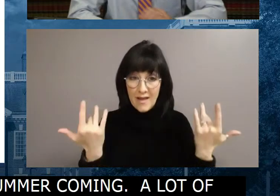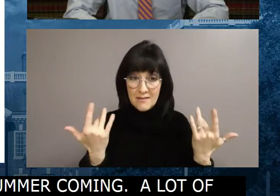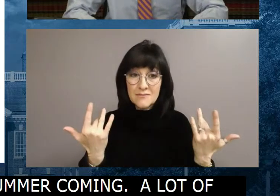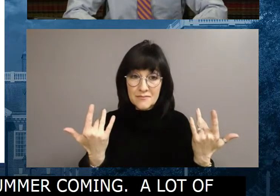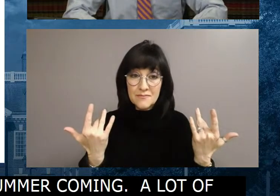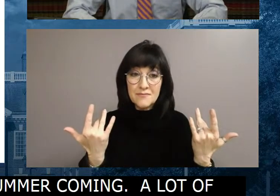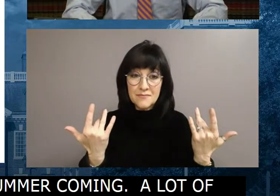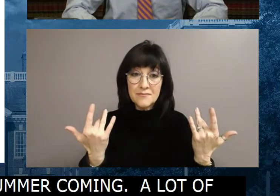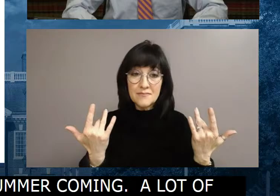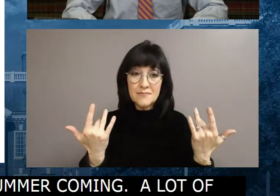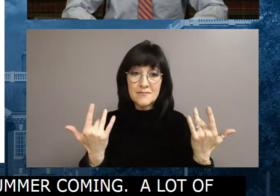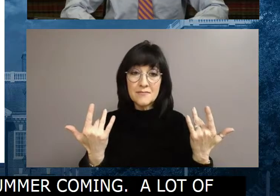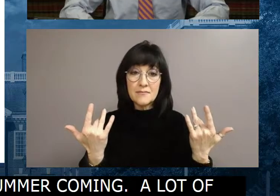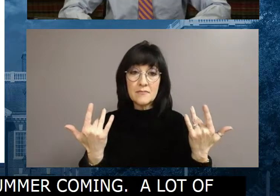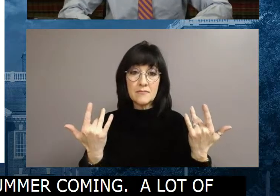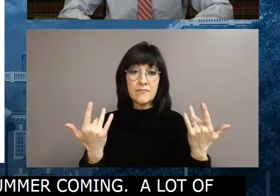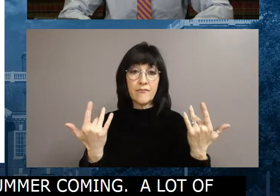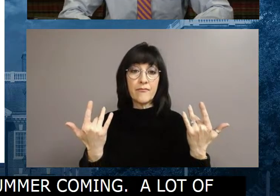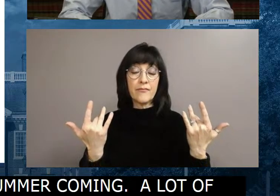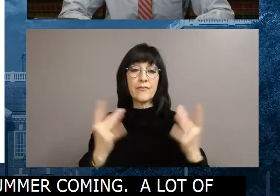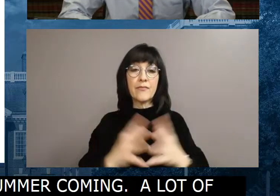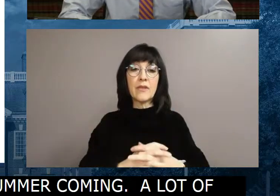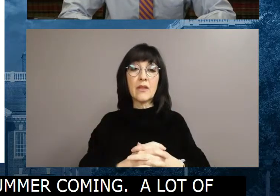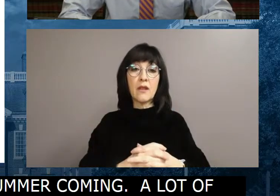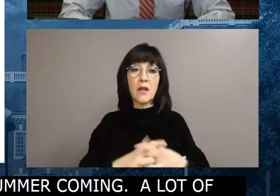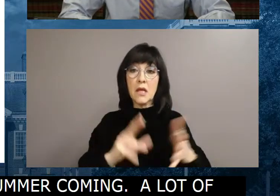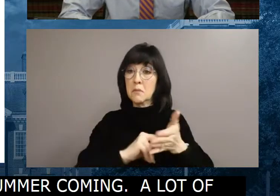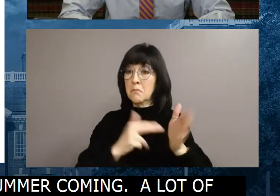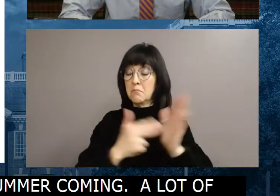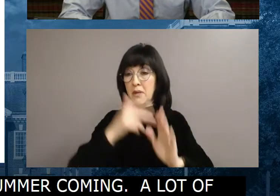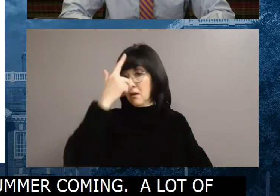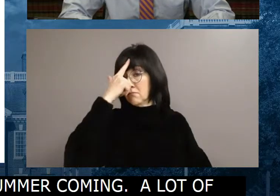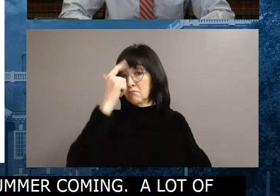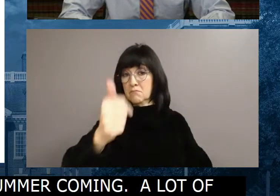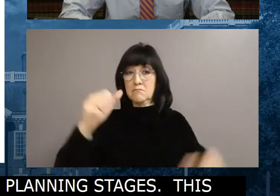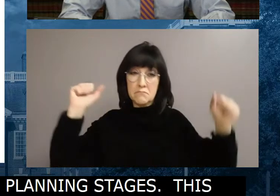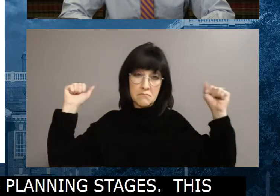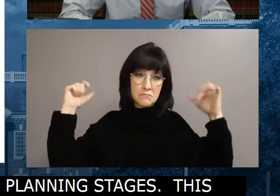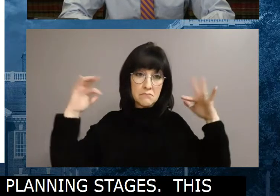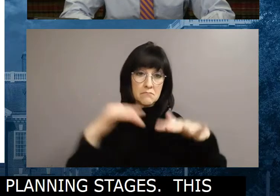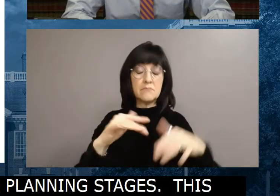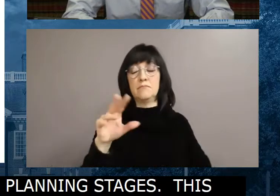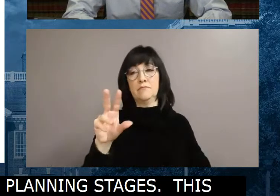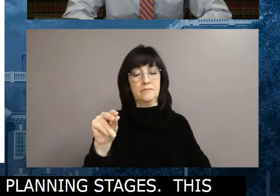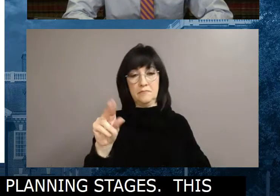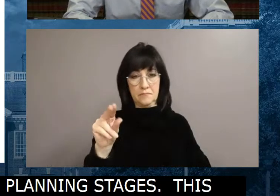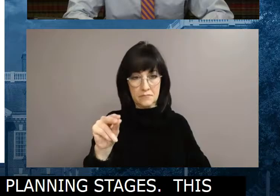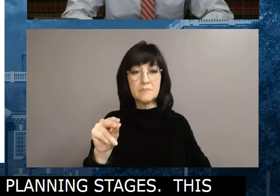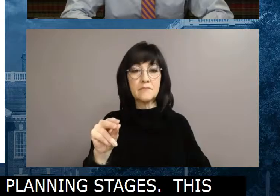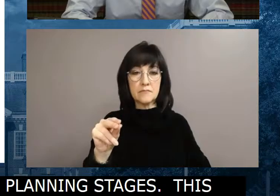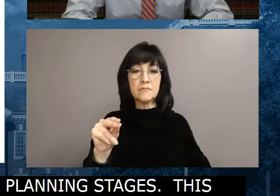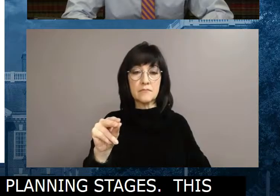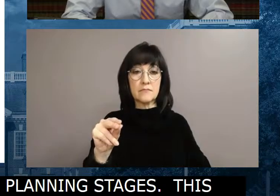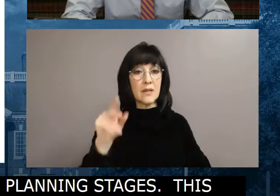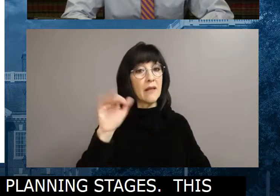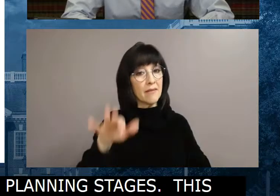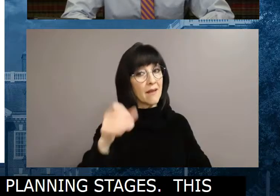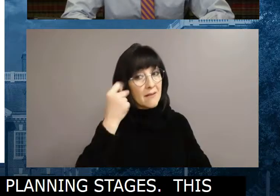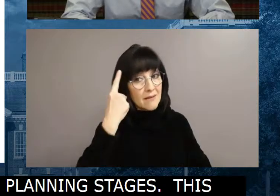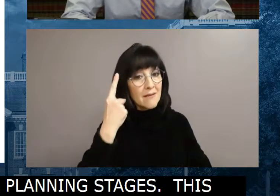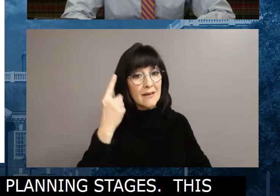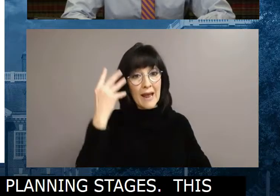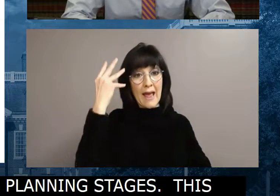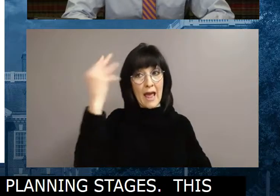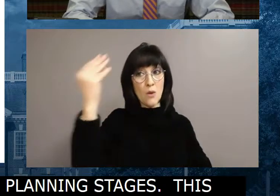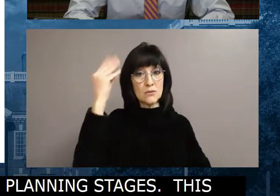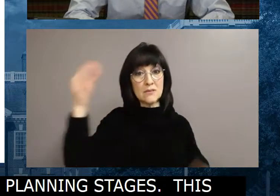untethered outdoor gatherings, but a move to recognize that outdoor gathering is much less risky